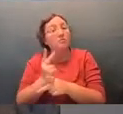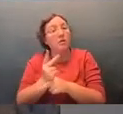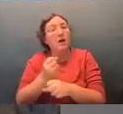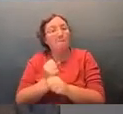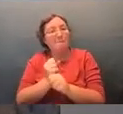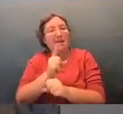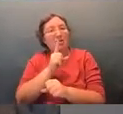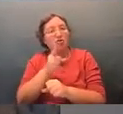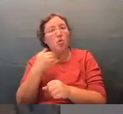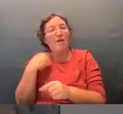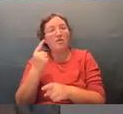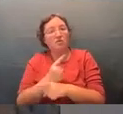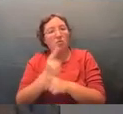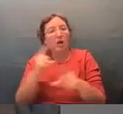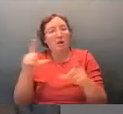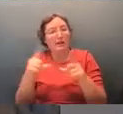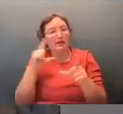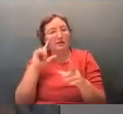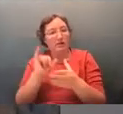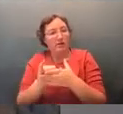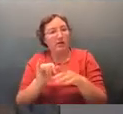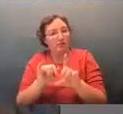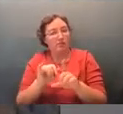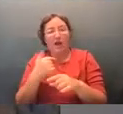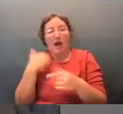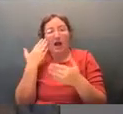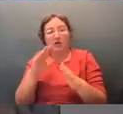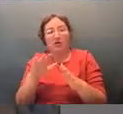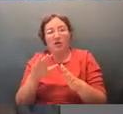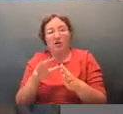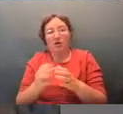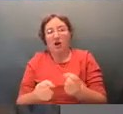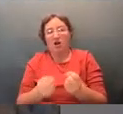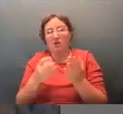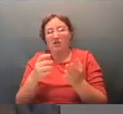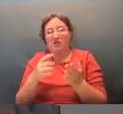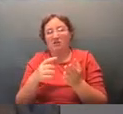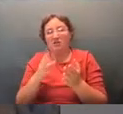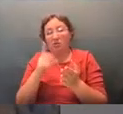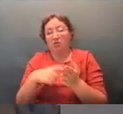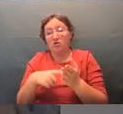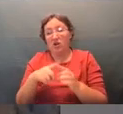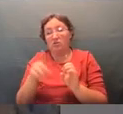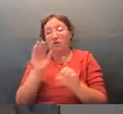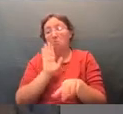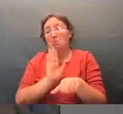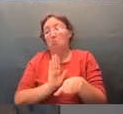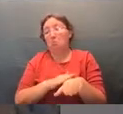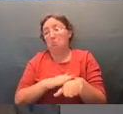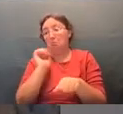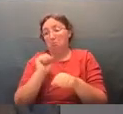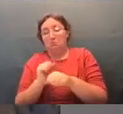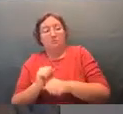right license to do that. I don't know how much they actually check, but just in case.